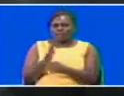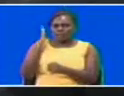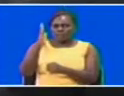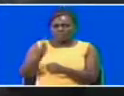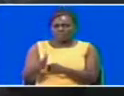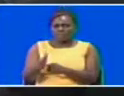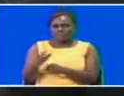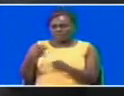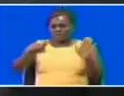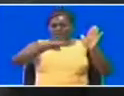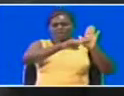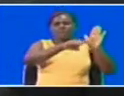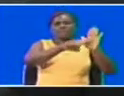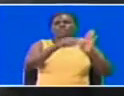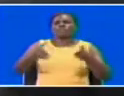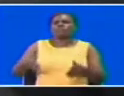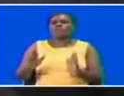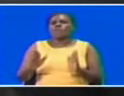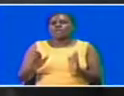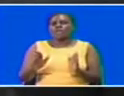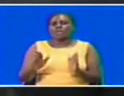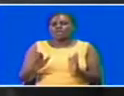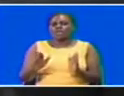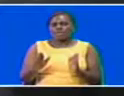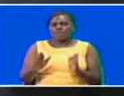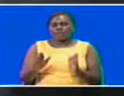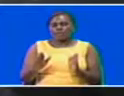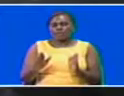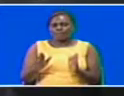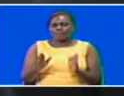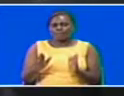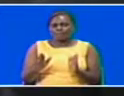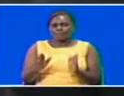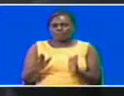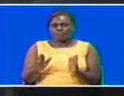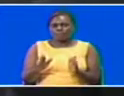in a negative way, but there's also positive developments as a result of that.